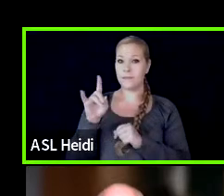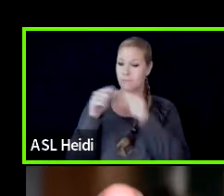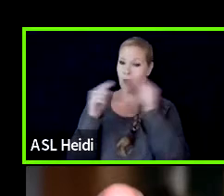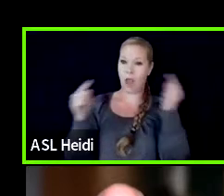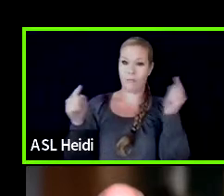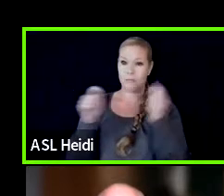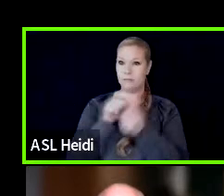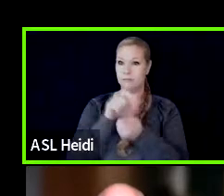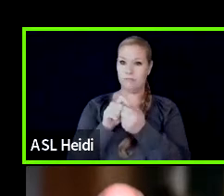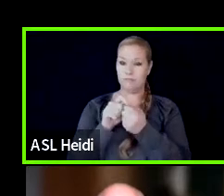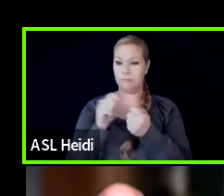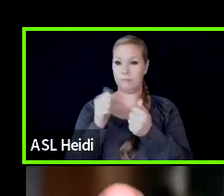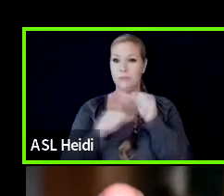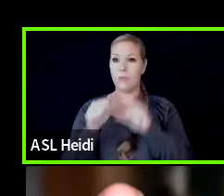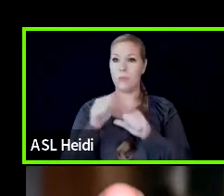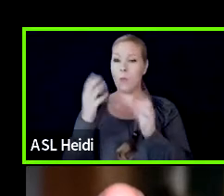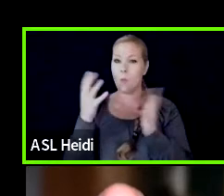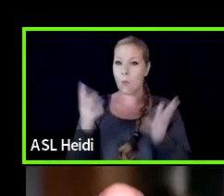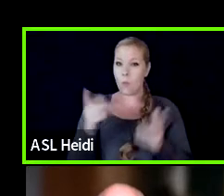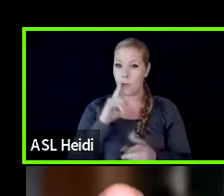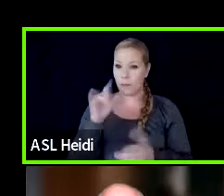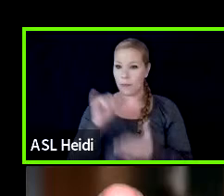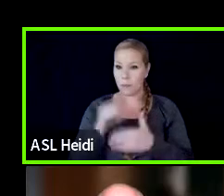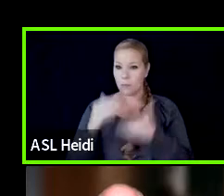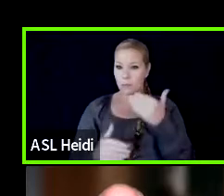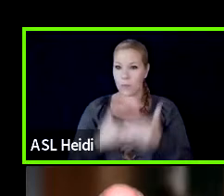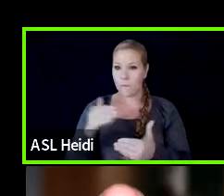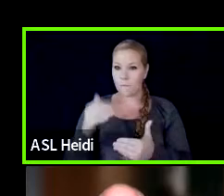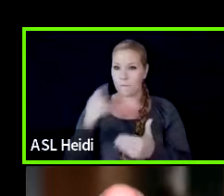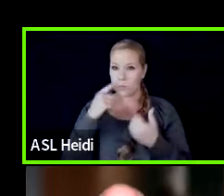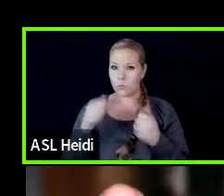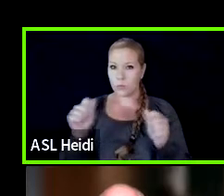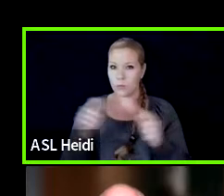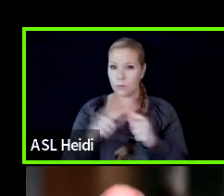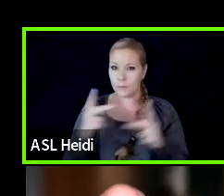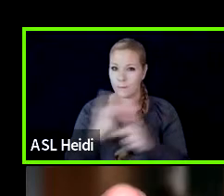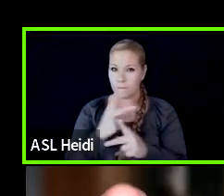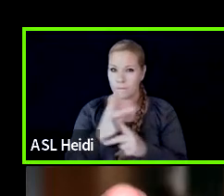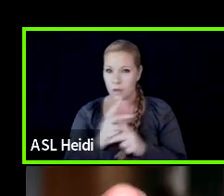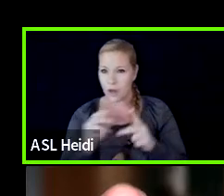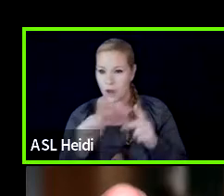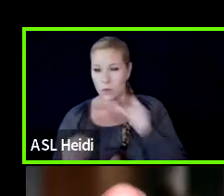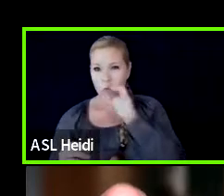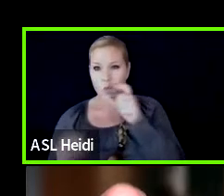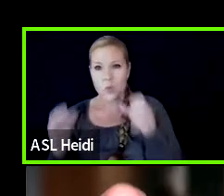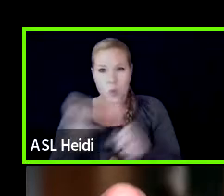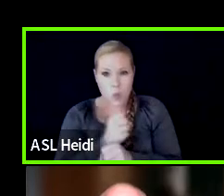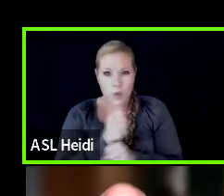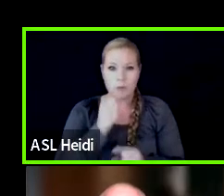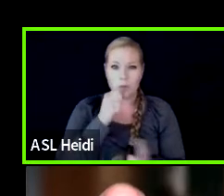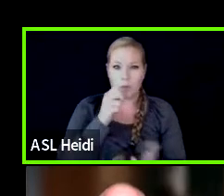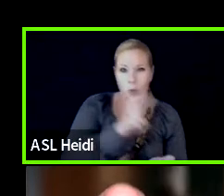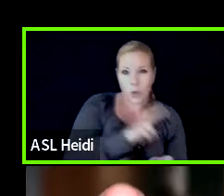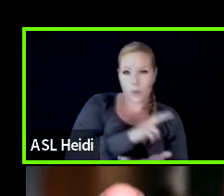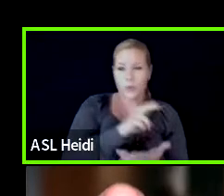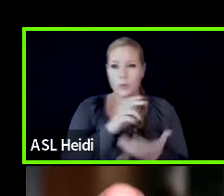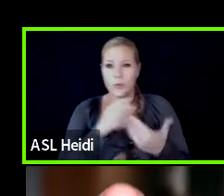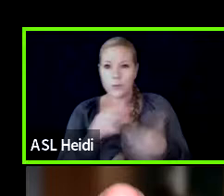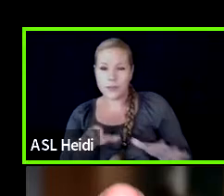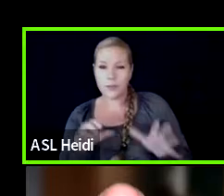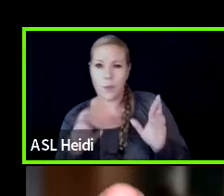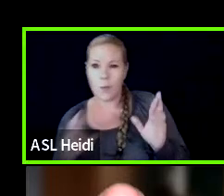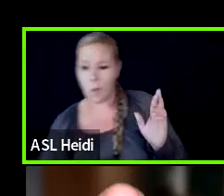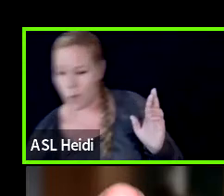the process for, trying to figure out who wins and who loses? Or is it more of